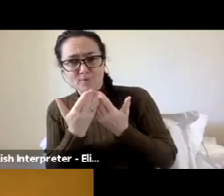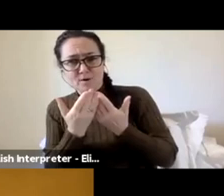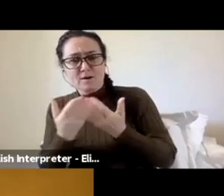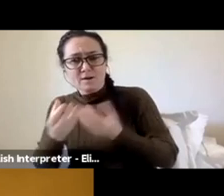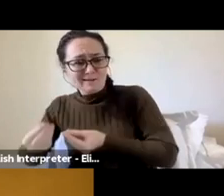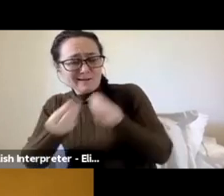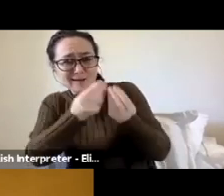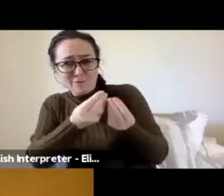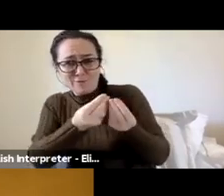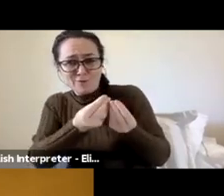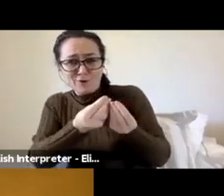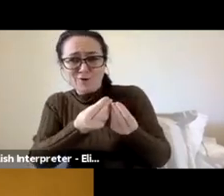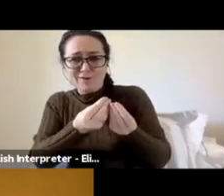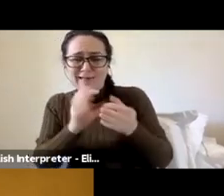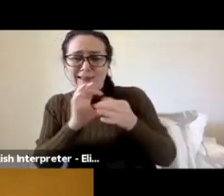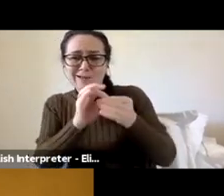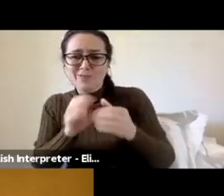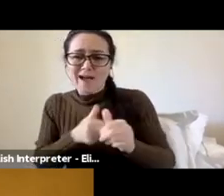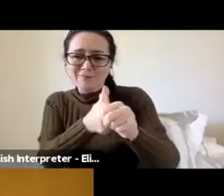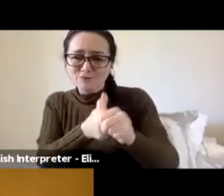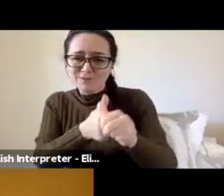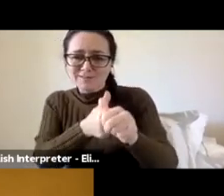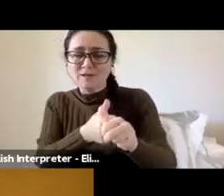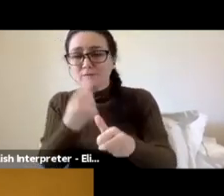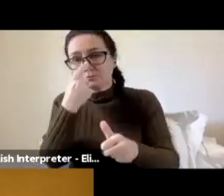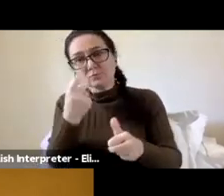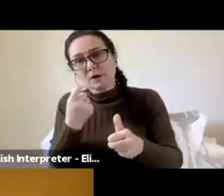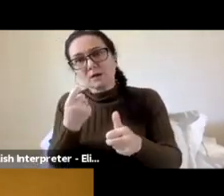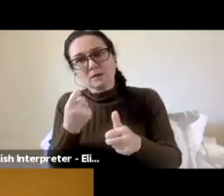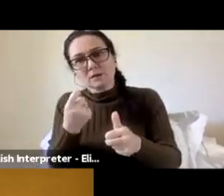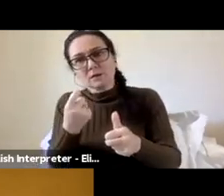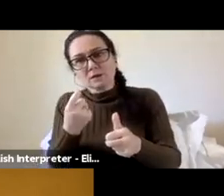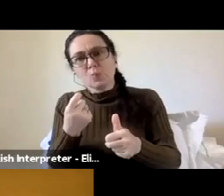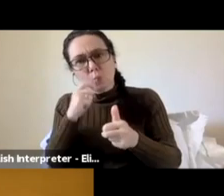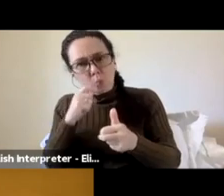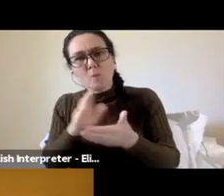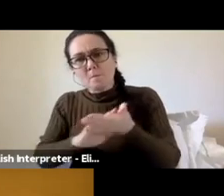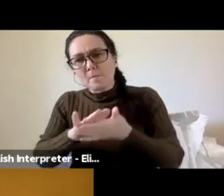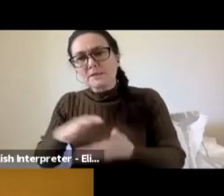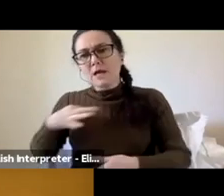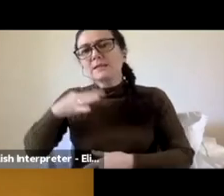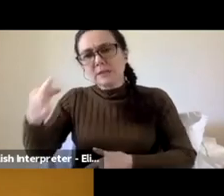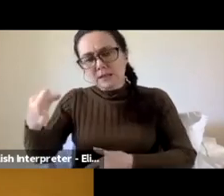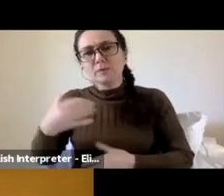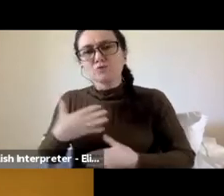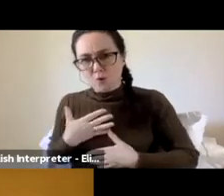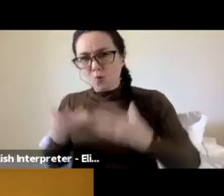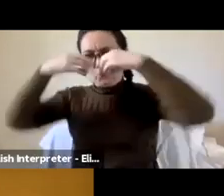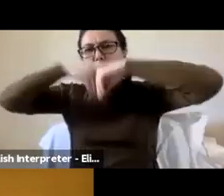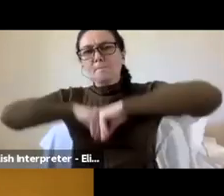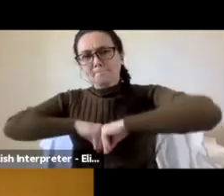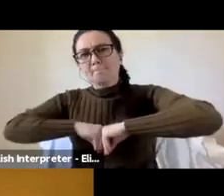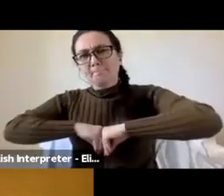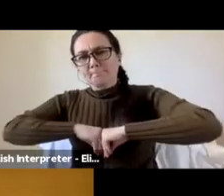the information in the reports, that will pass the message. Great. Thank you so much,